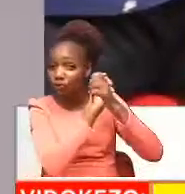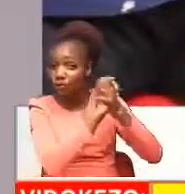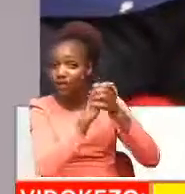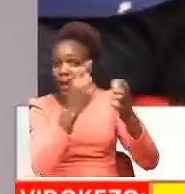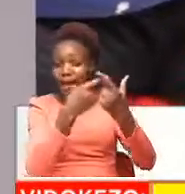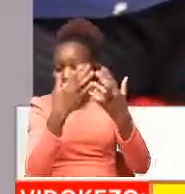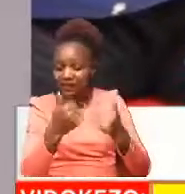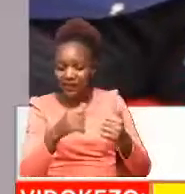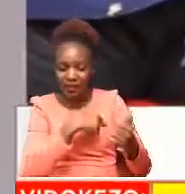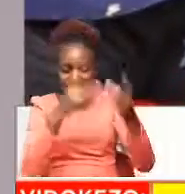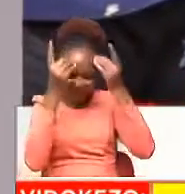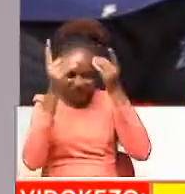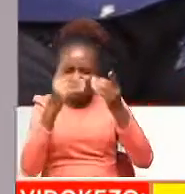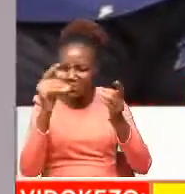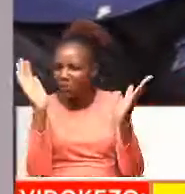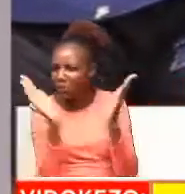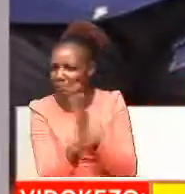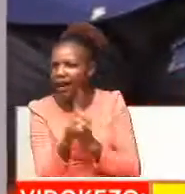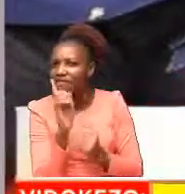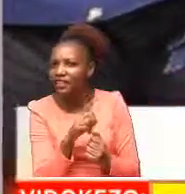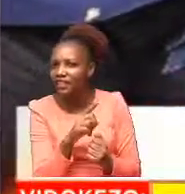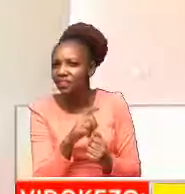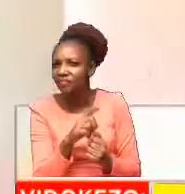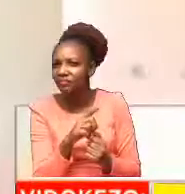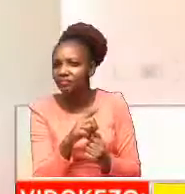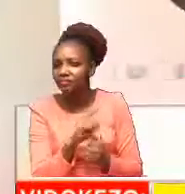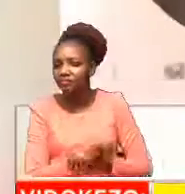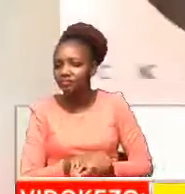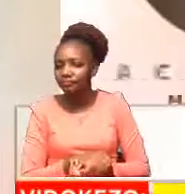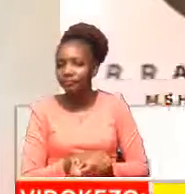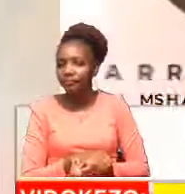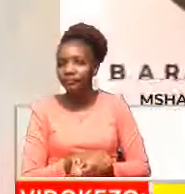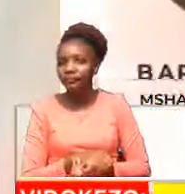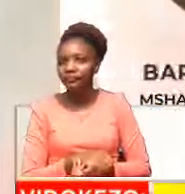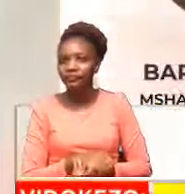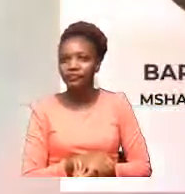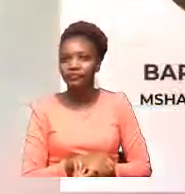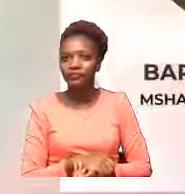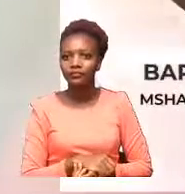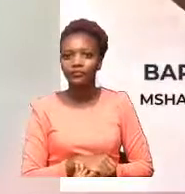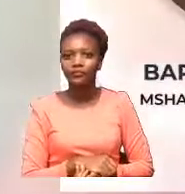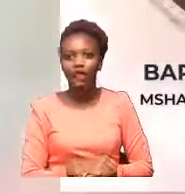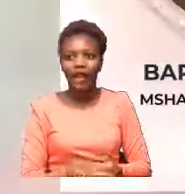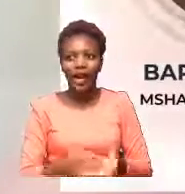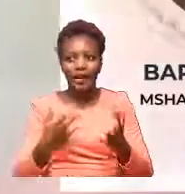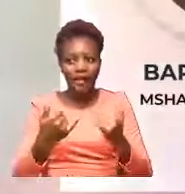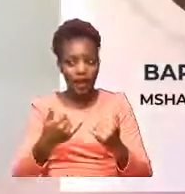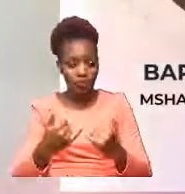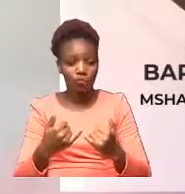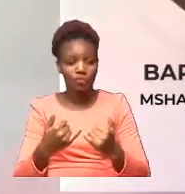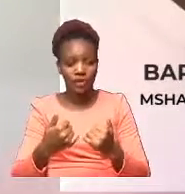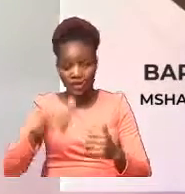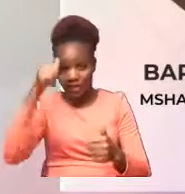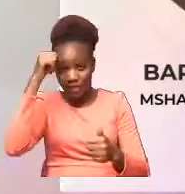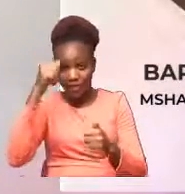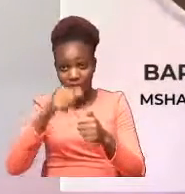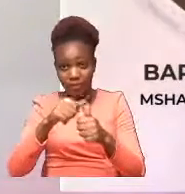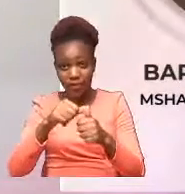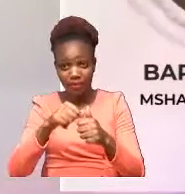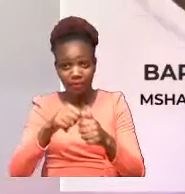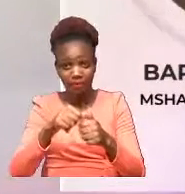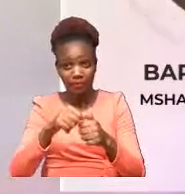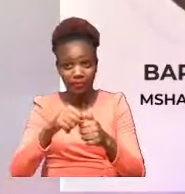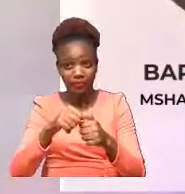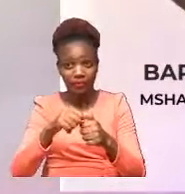katika masuala ya siasa na kuleta uhasama mkubwa. What we are seeing is the falling up apart,